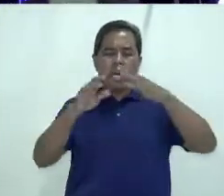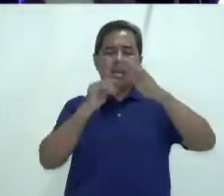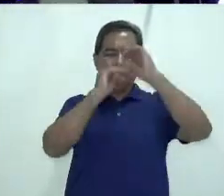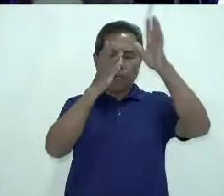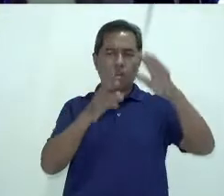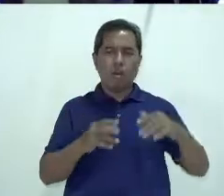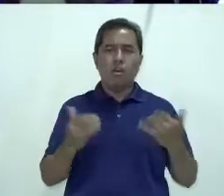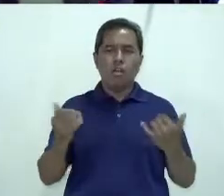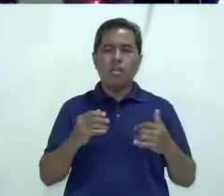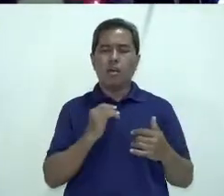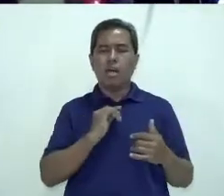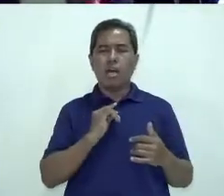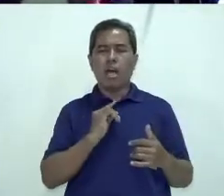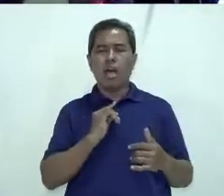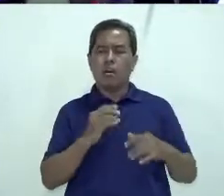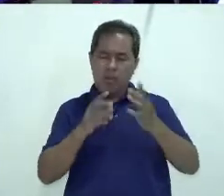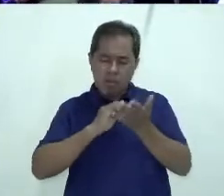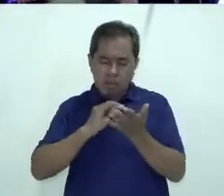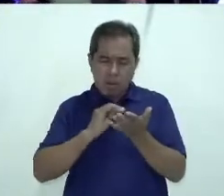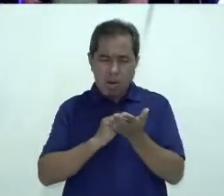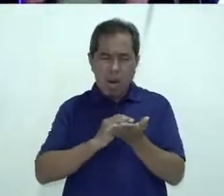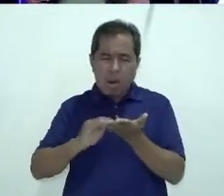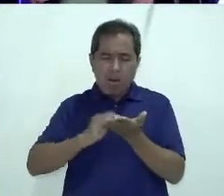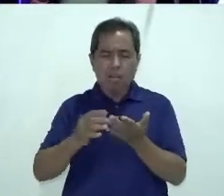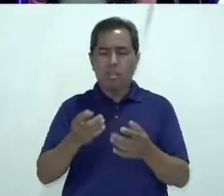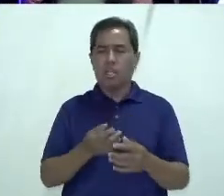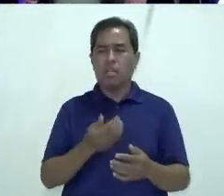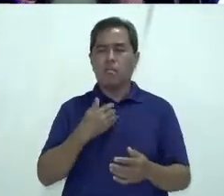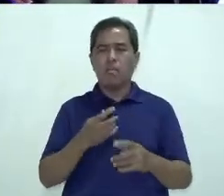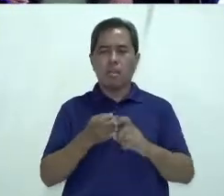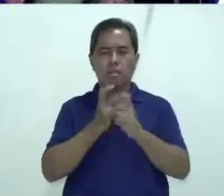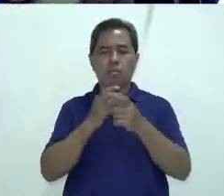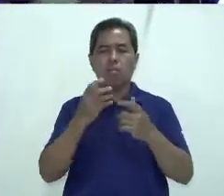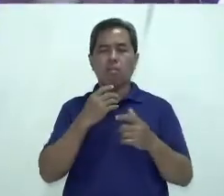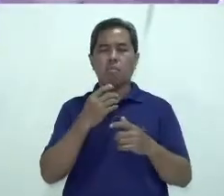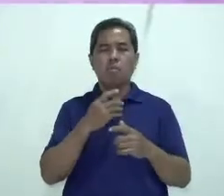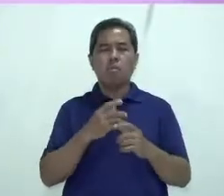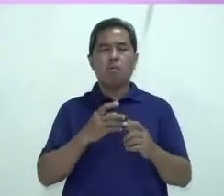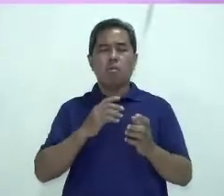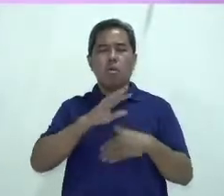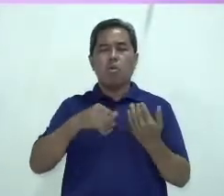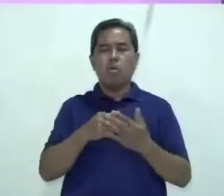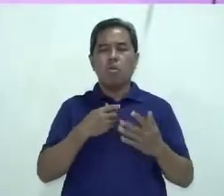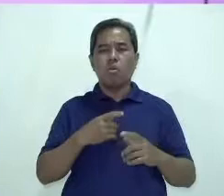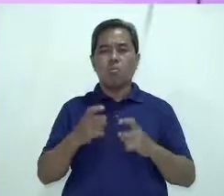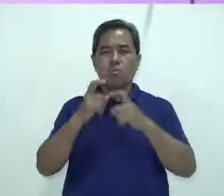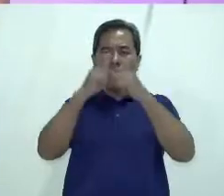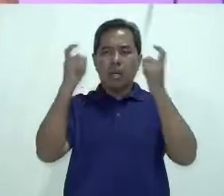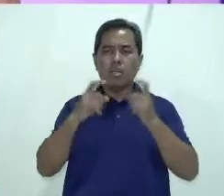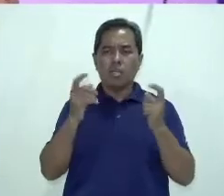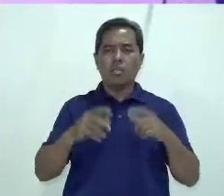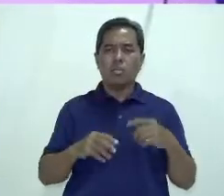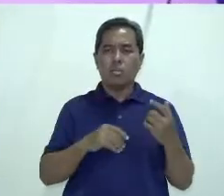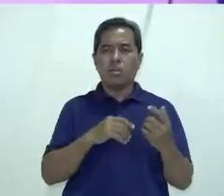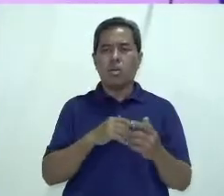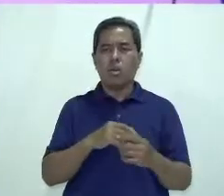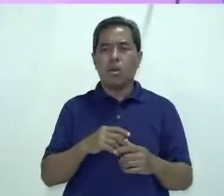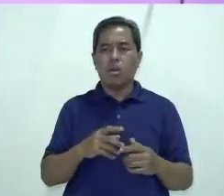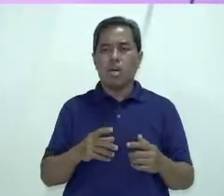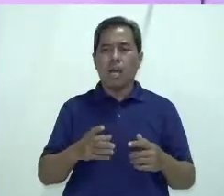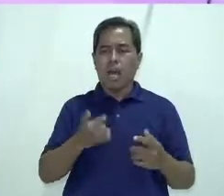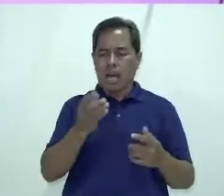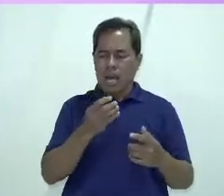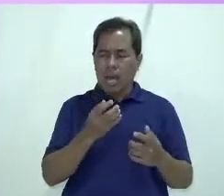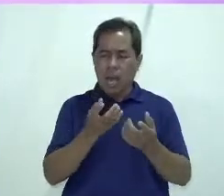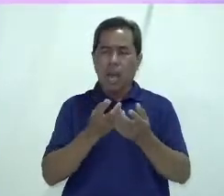me of all my sin and everything that stands between me and my Heavenly Father. I ask you to come and rule in my